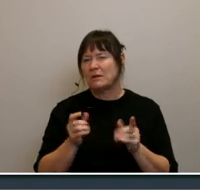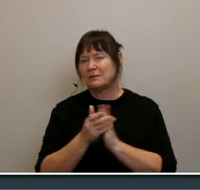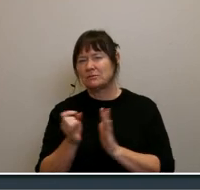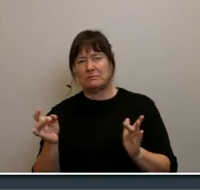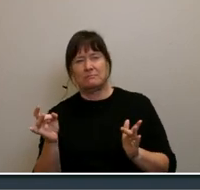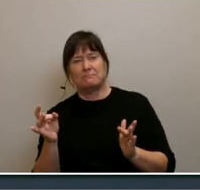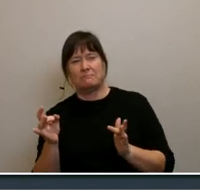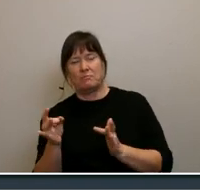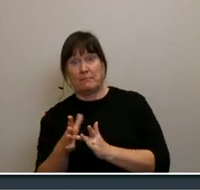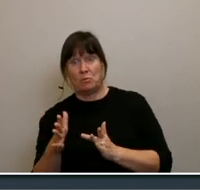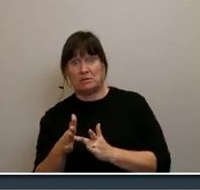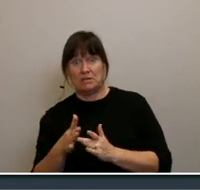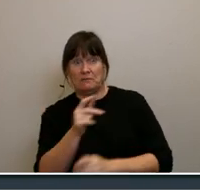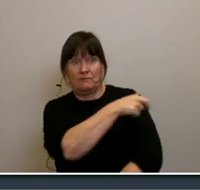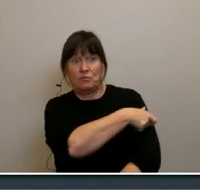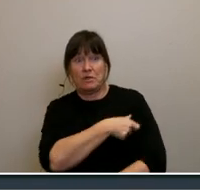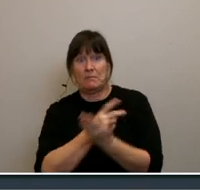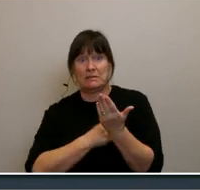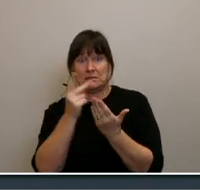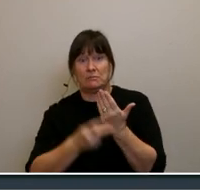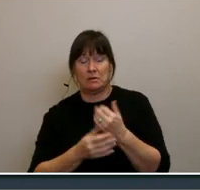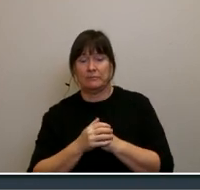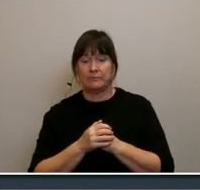the Ambassador Program? I think from a